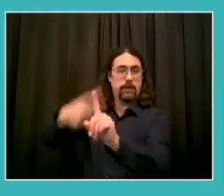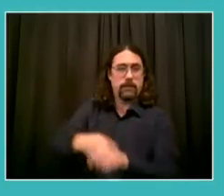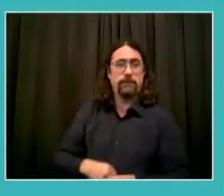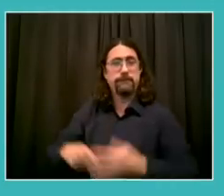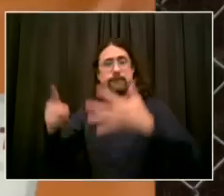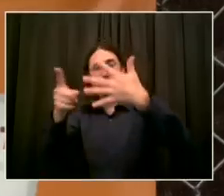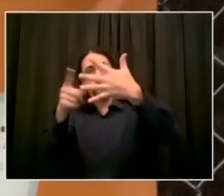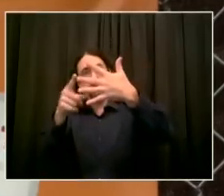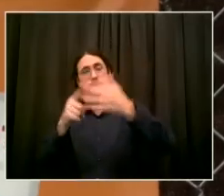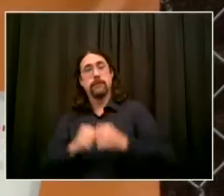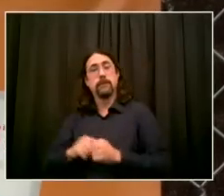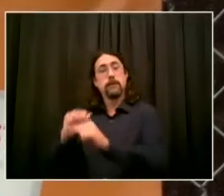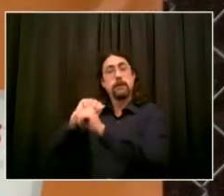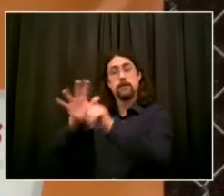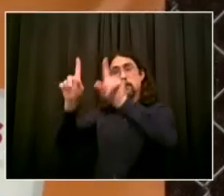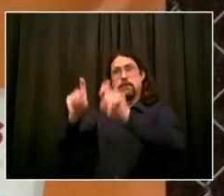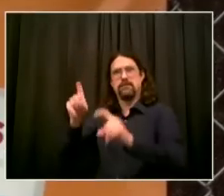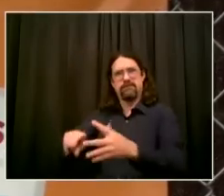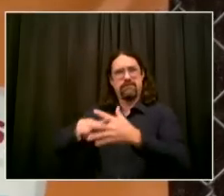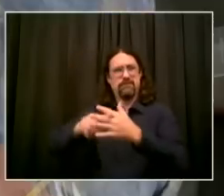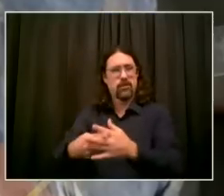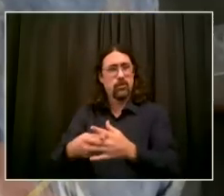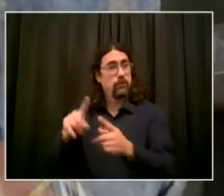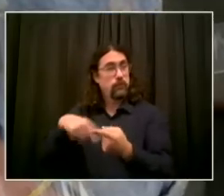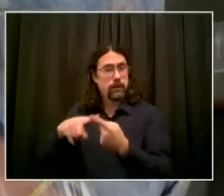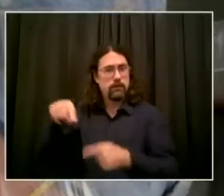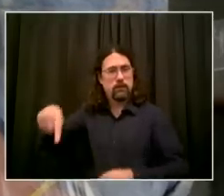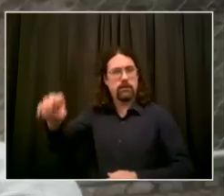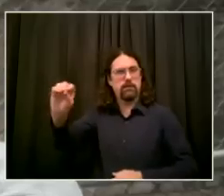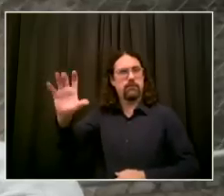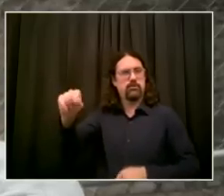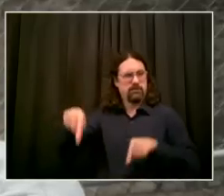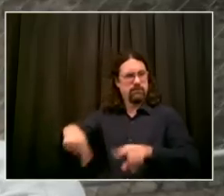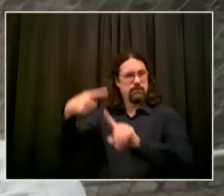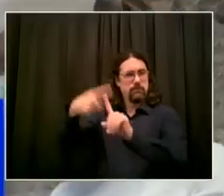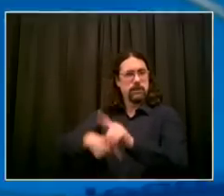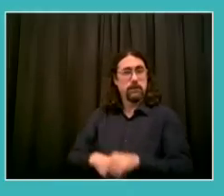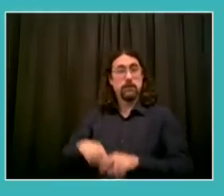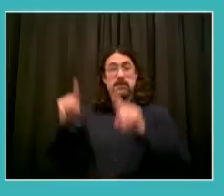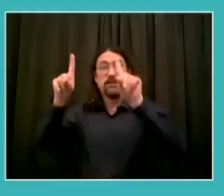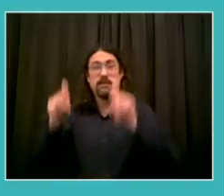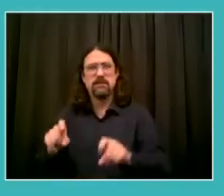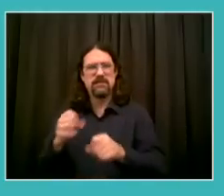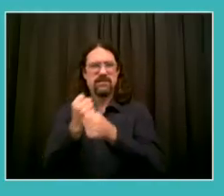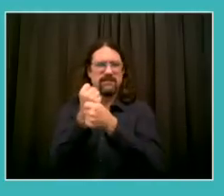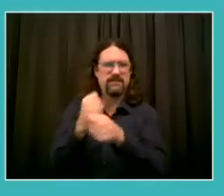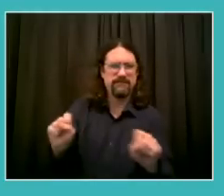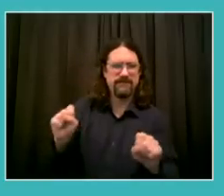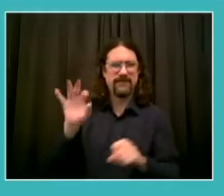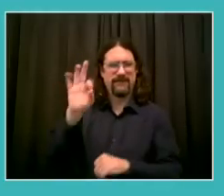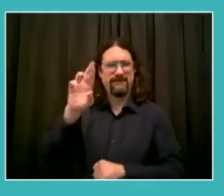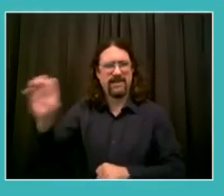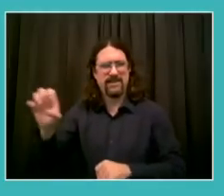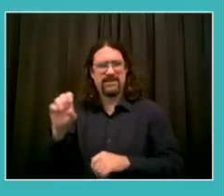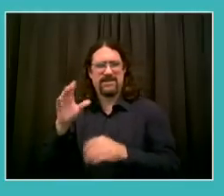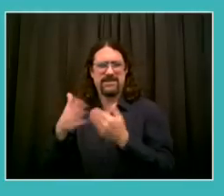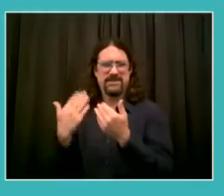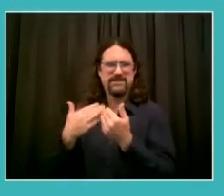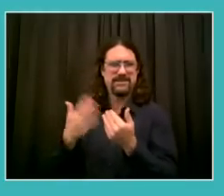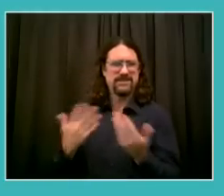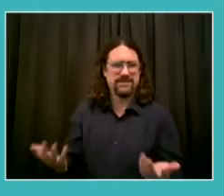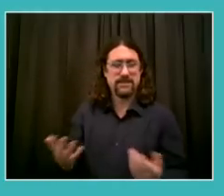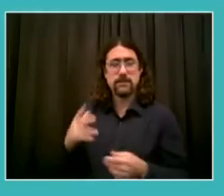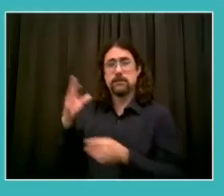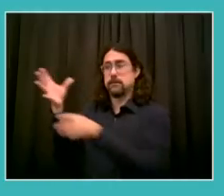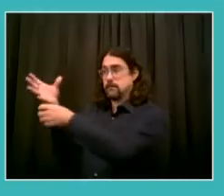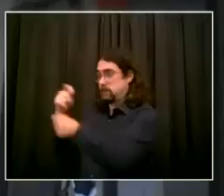begins in October. These tests are free, safe, and easy. And the test results will be quick. Results will be delivered to